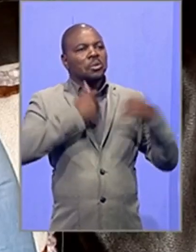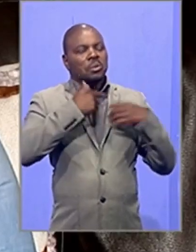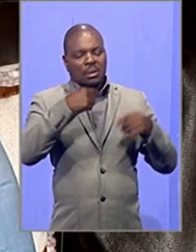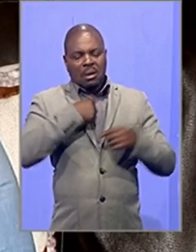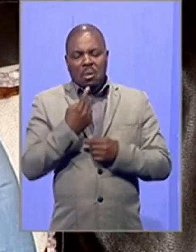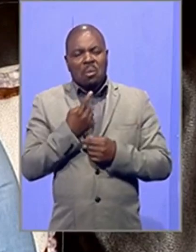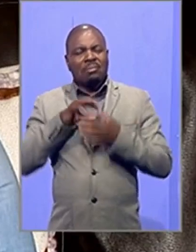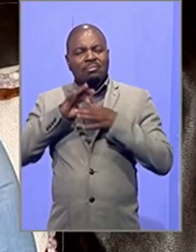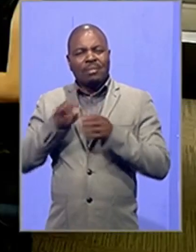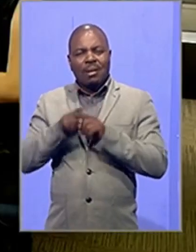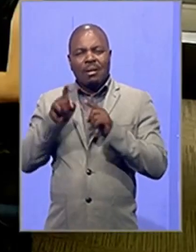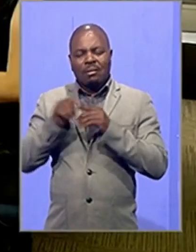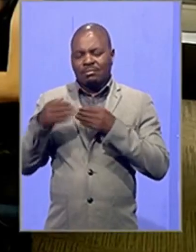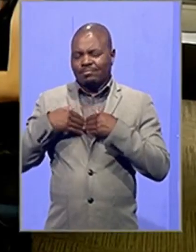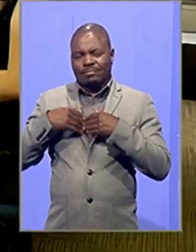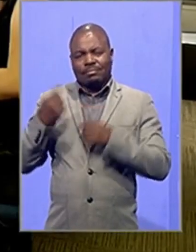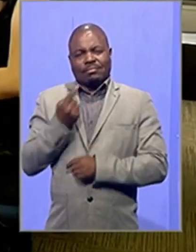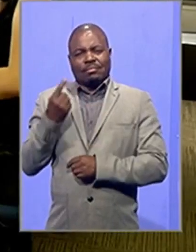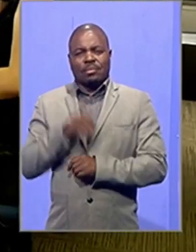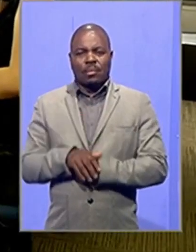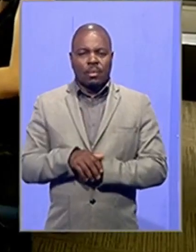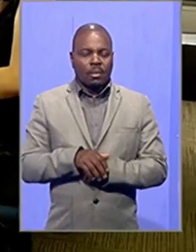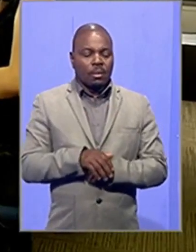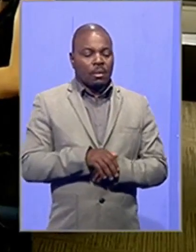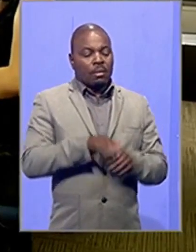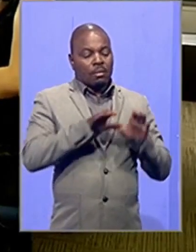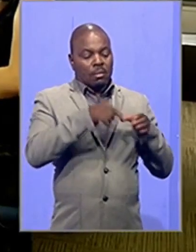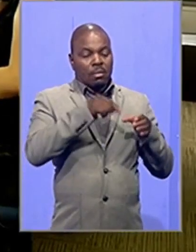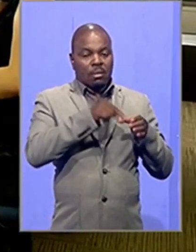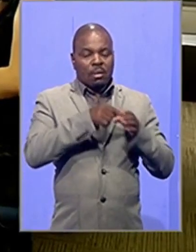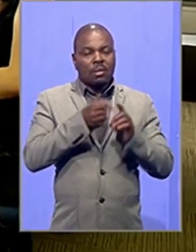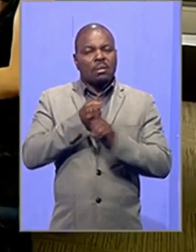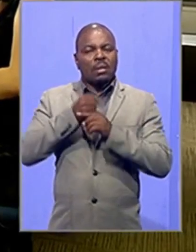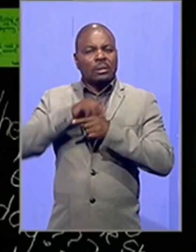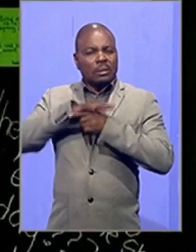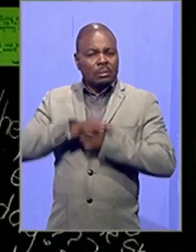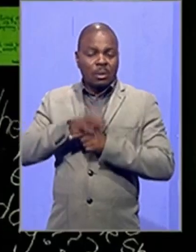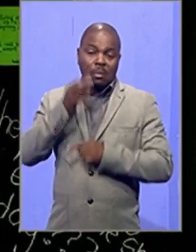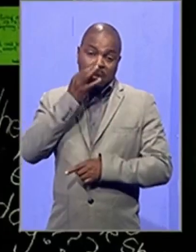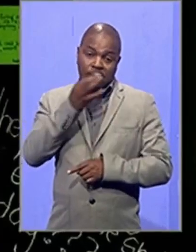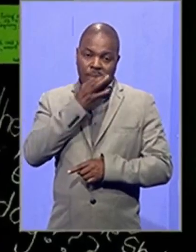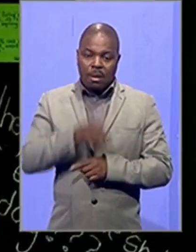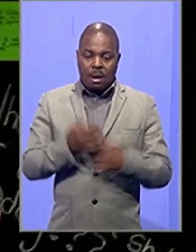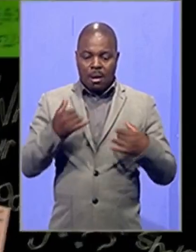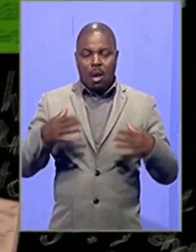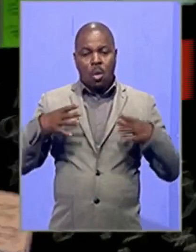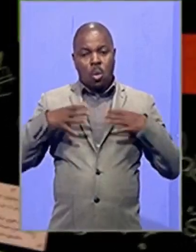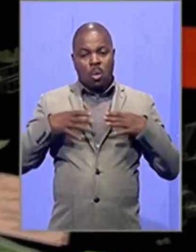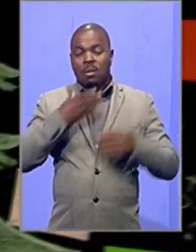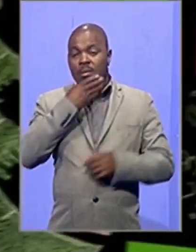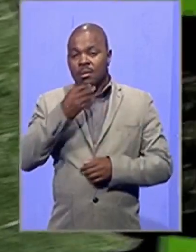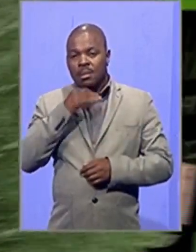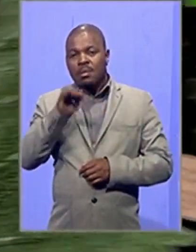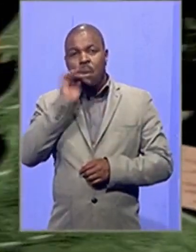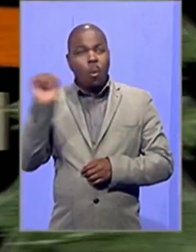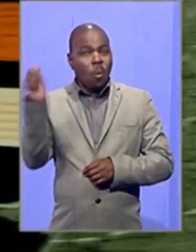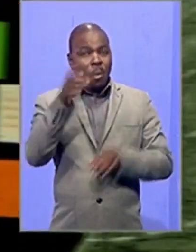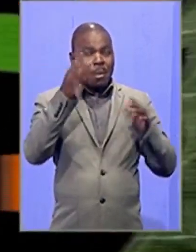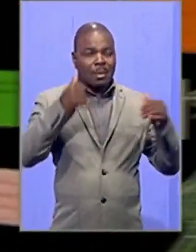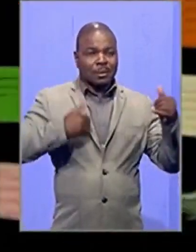kept myself locked in at home. Mokgatlo wa twantsho ya kgatello ya maikutlo o re nako ena ya Keresemese ha e ketekwe ke batho